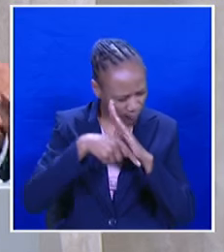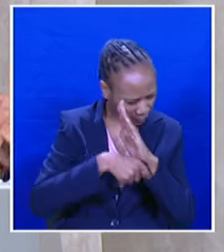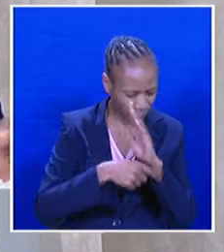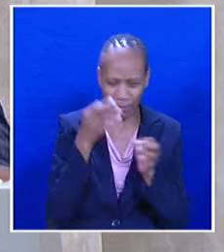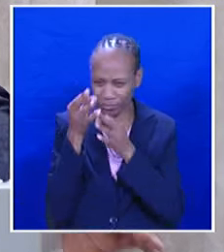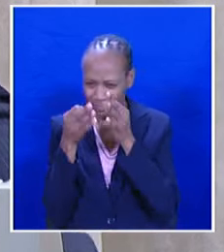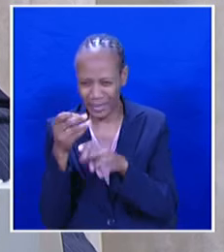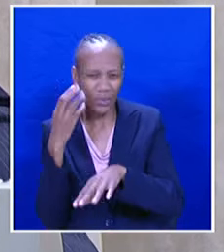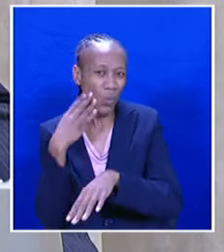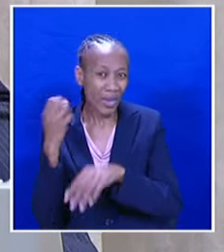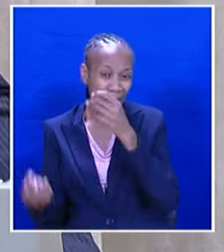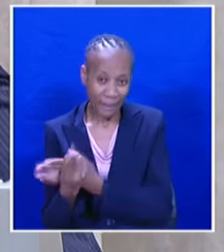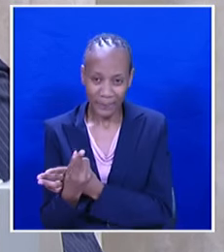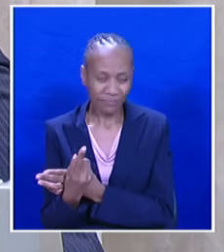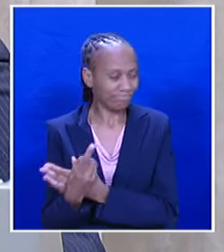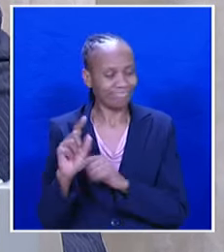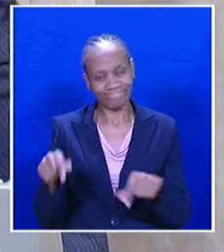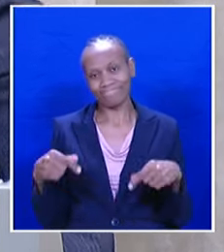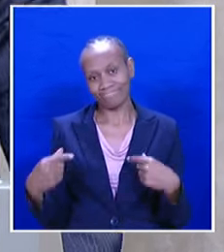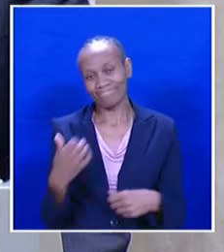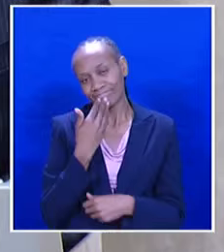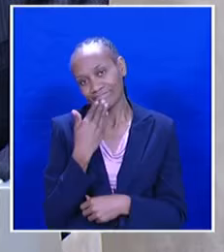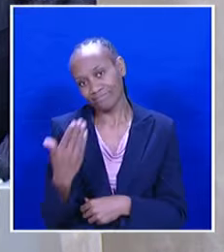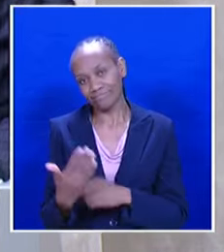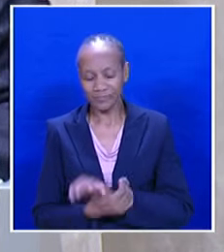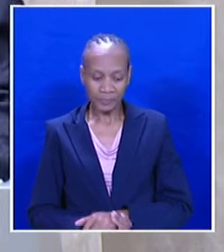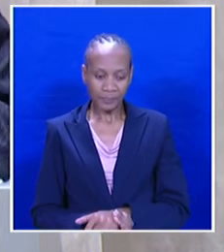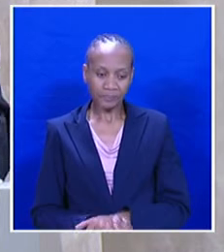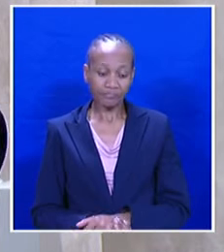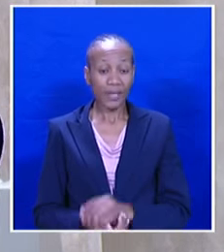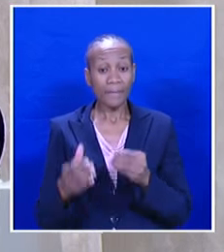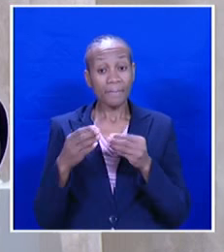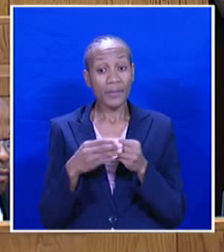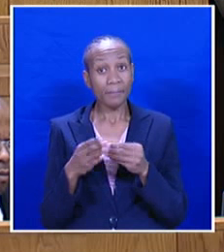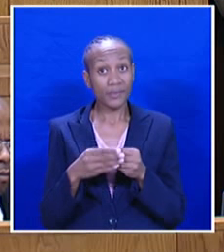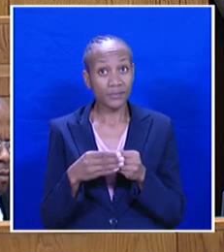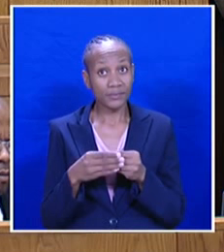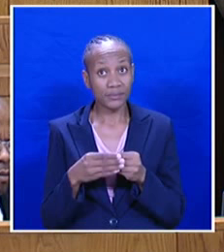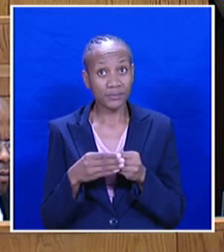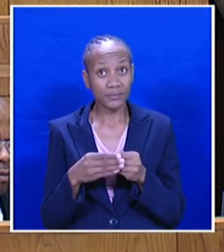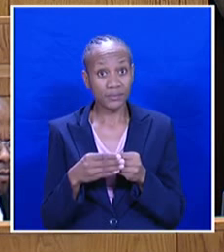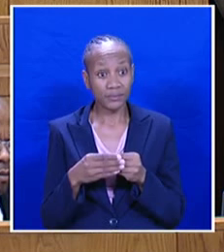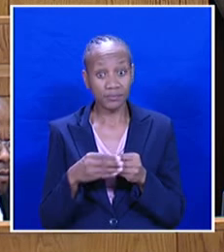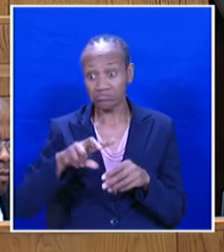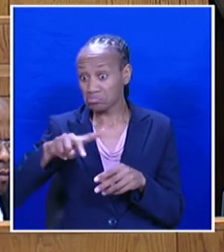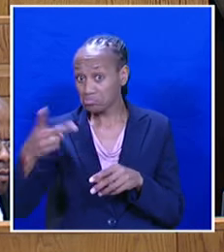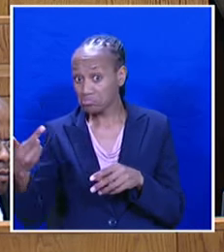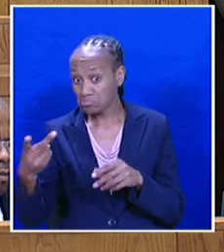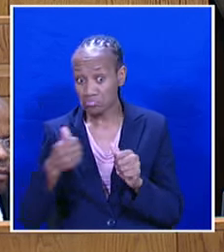happen. Thank you. Thank you, honorable members. Any other follow-up question on this